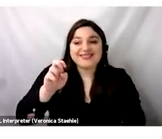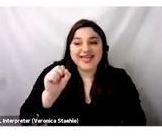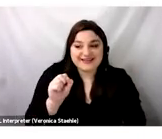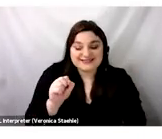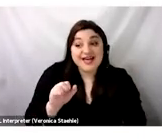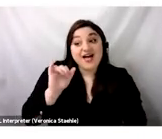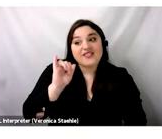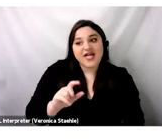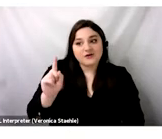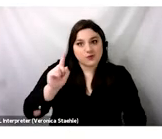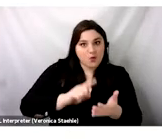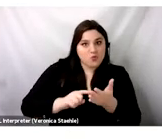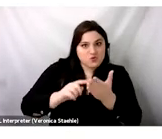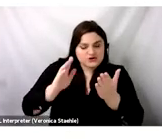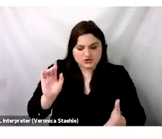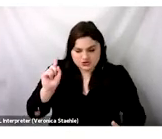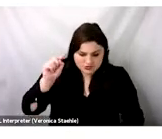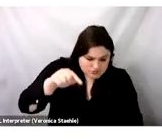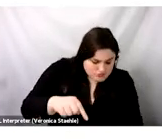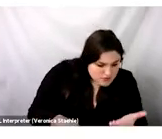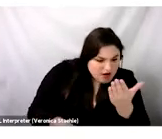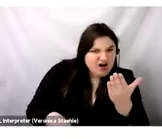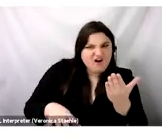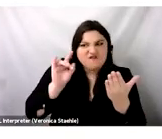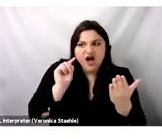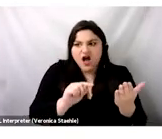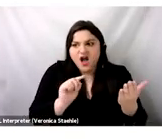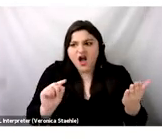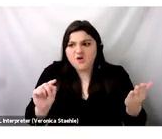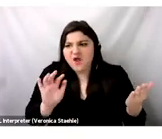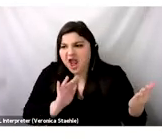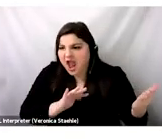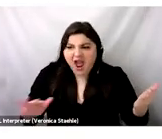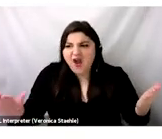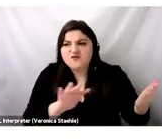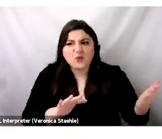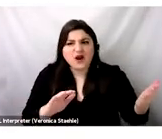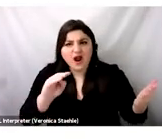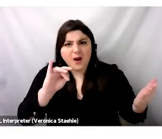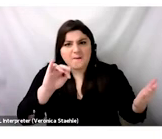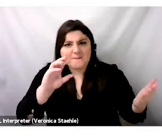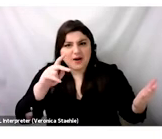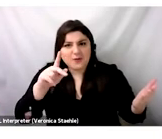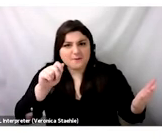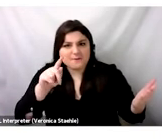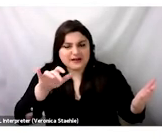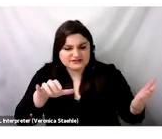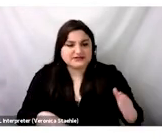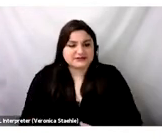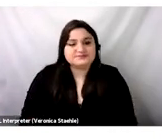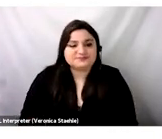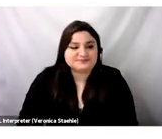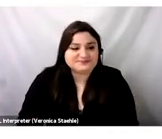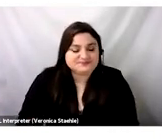of microbeads. And it became apparent that microplastics are simply everywhere. I'll talk briefly about